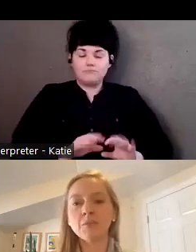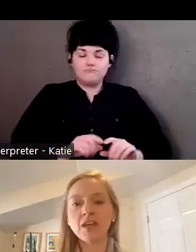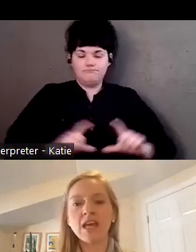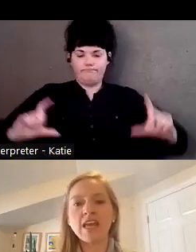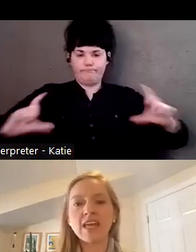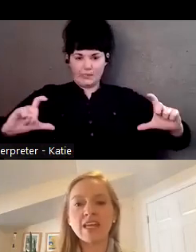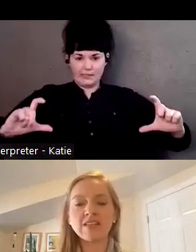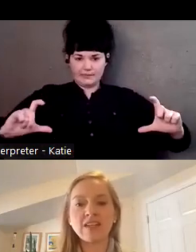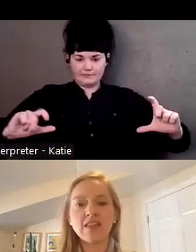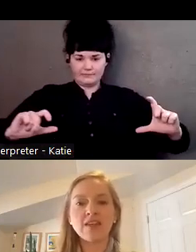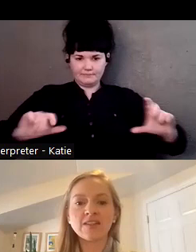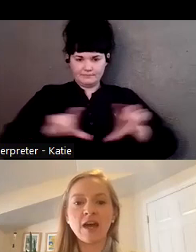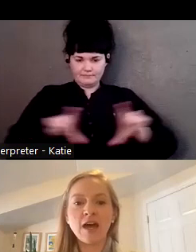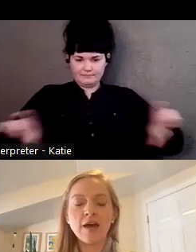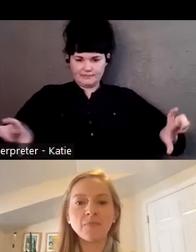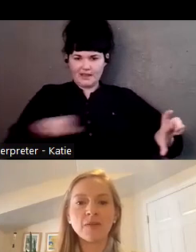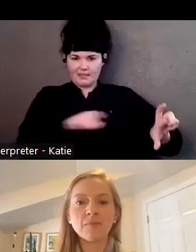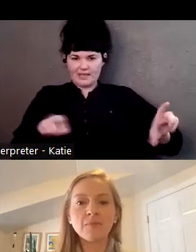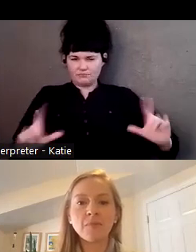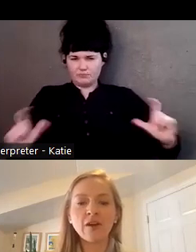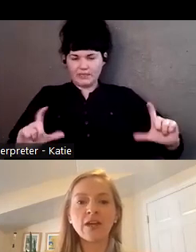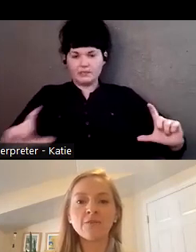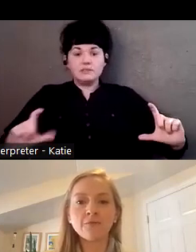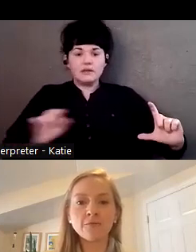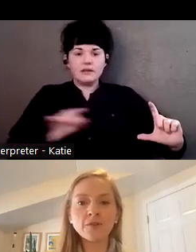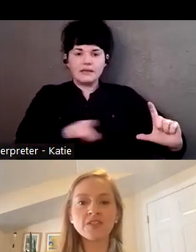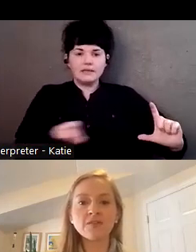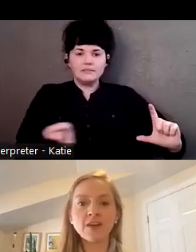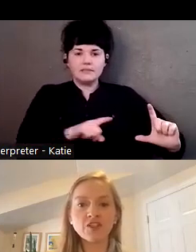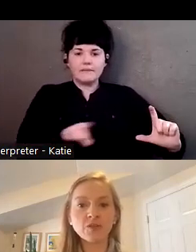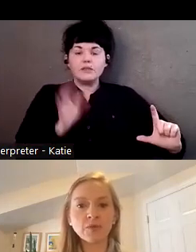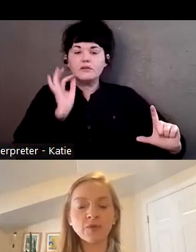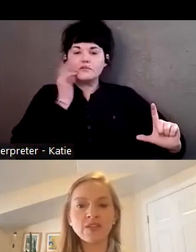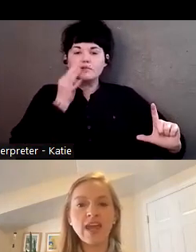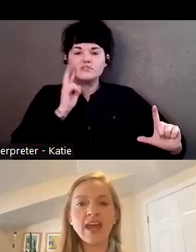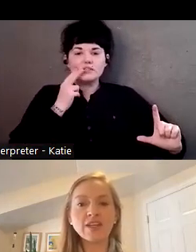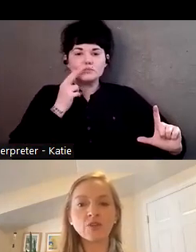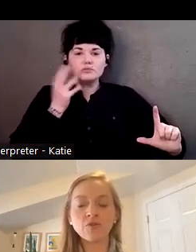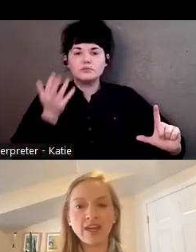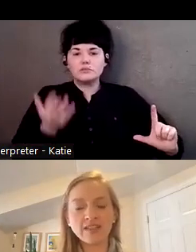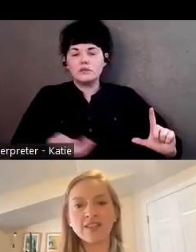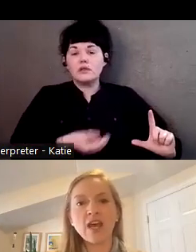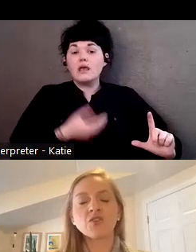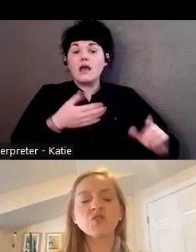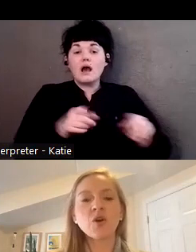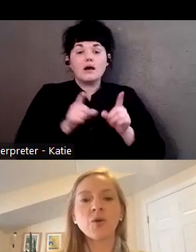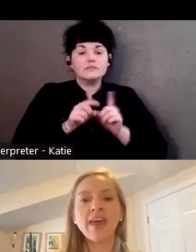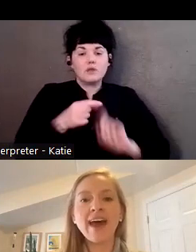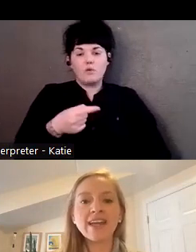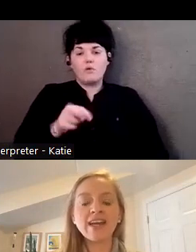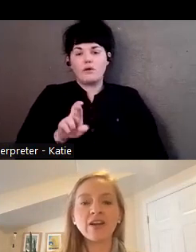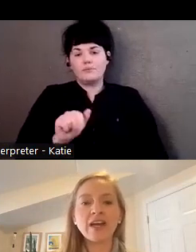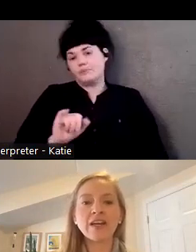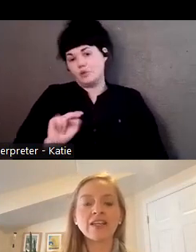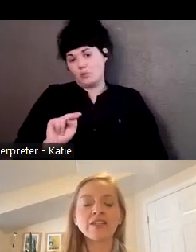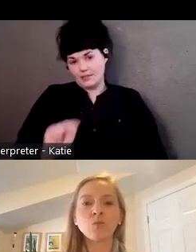this pyramid is this area of fruits, vegetables, and grains. So